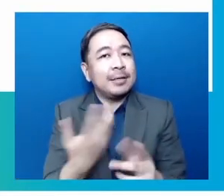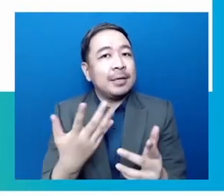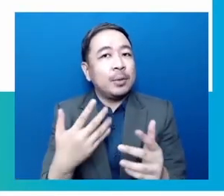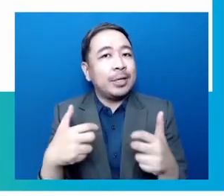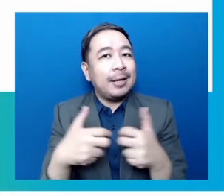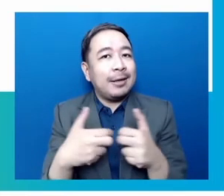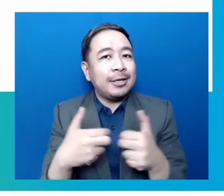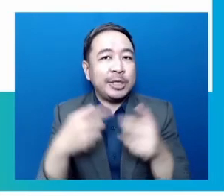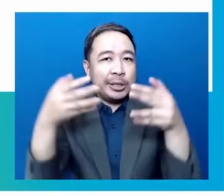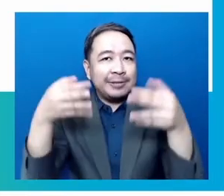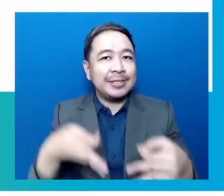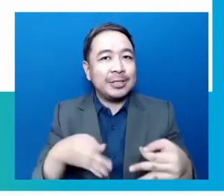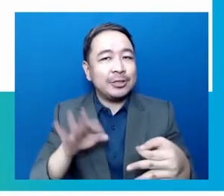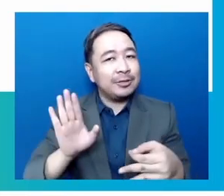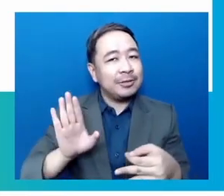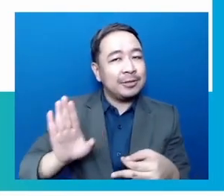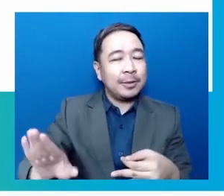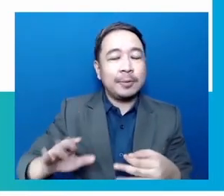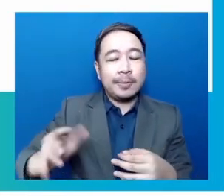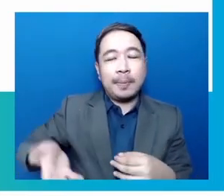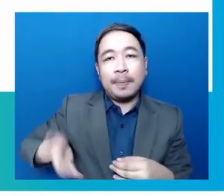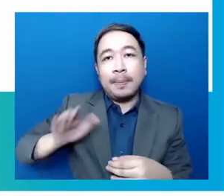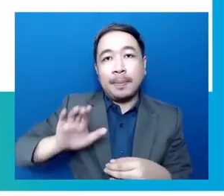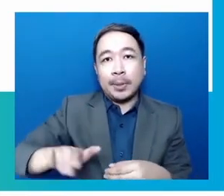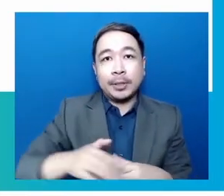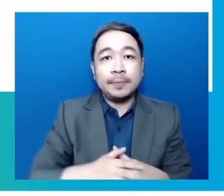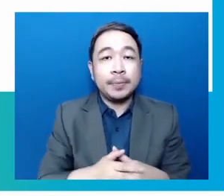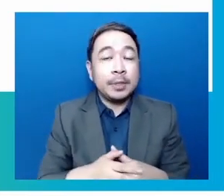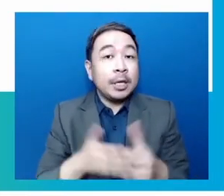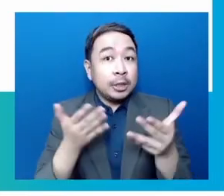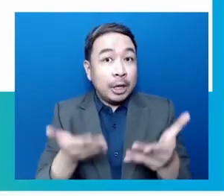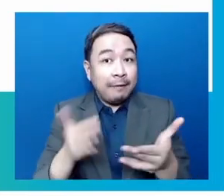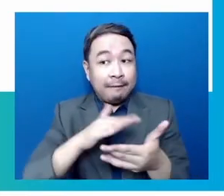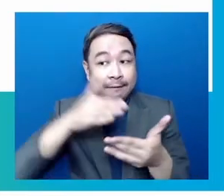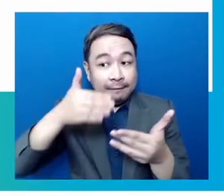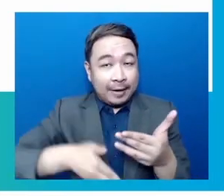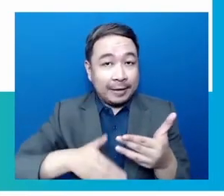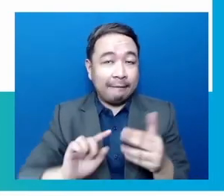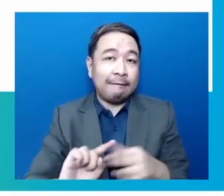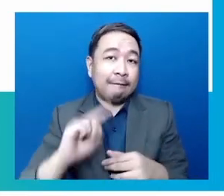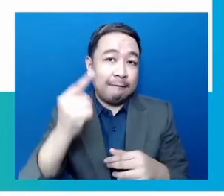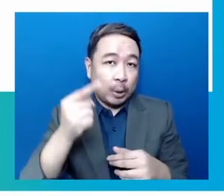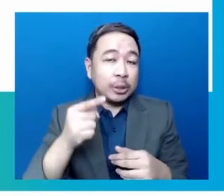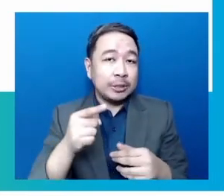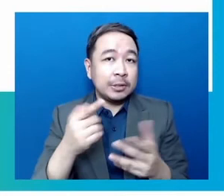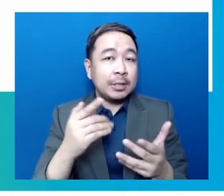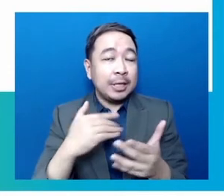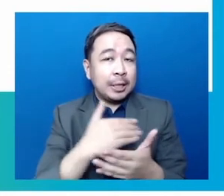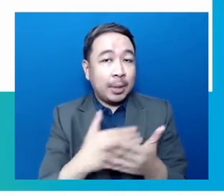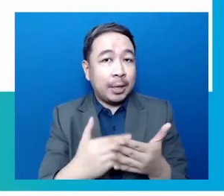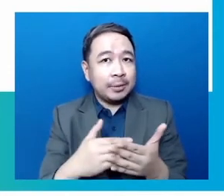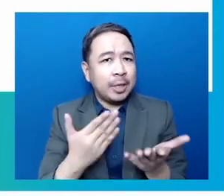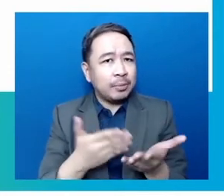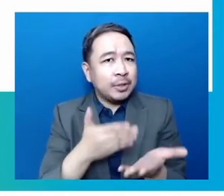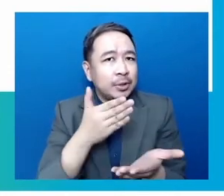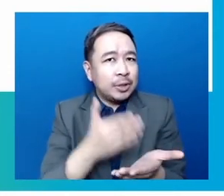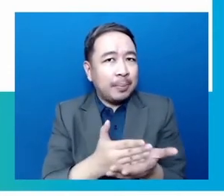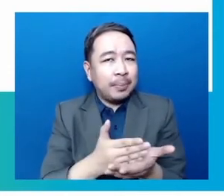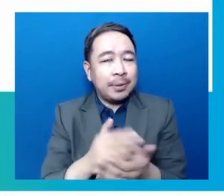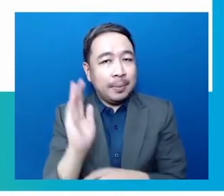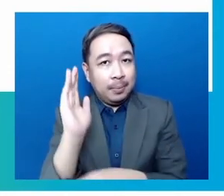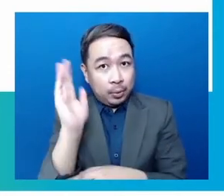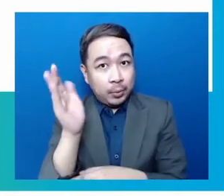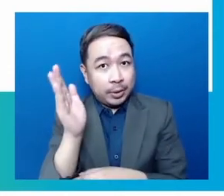Bangladesh. As we've come to the end of the first section, we're going to take a pause in presentations to